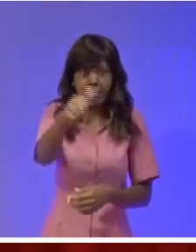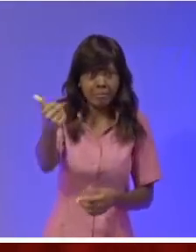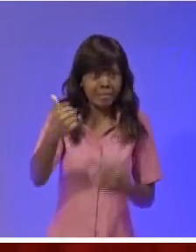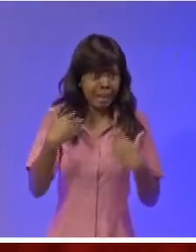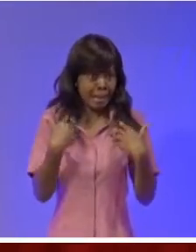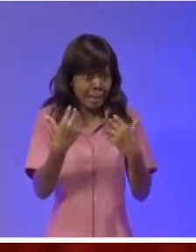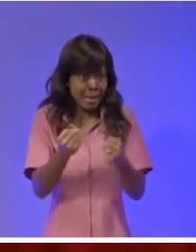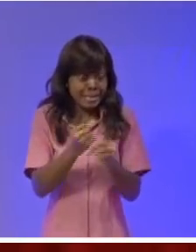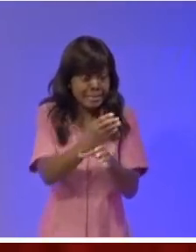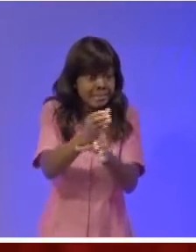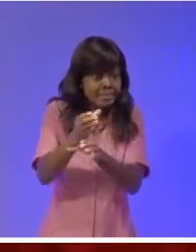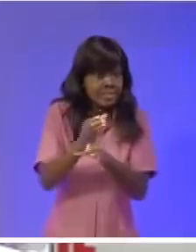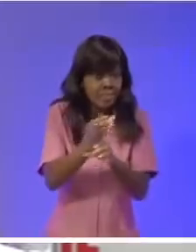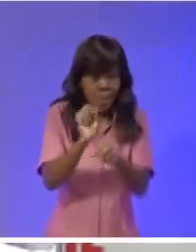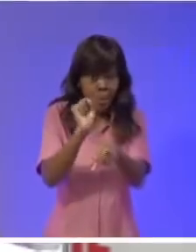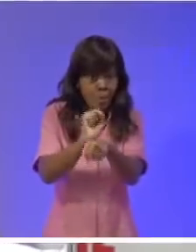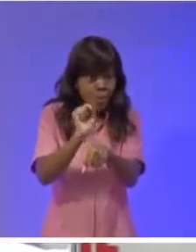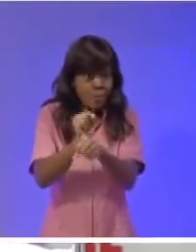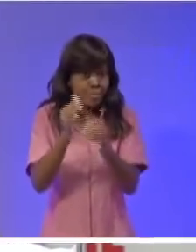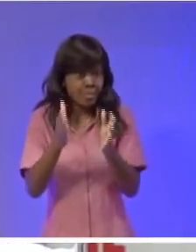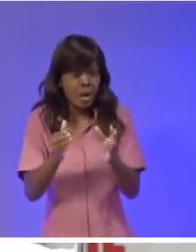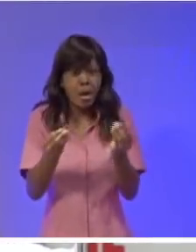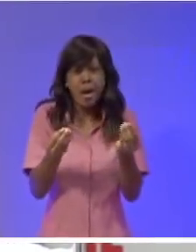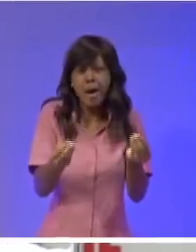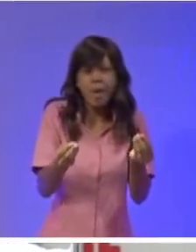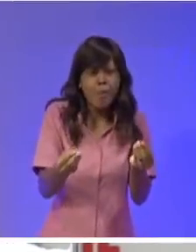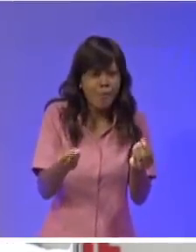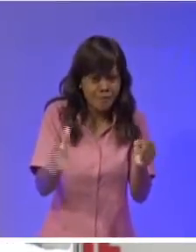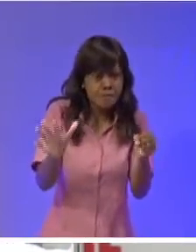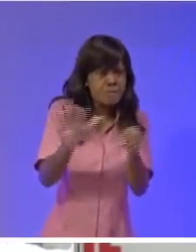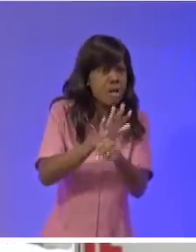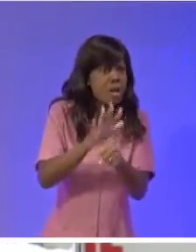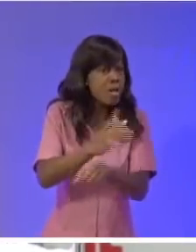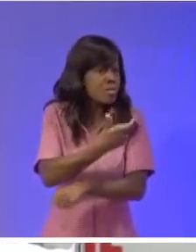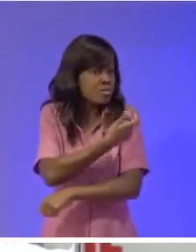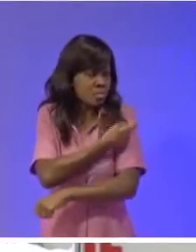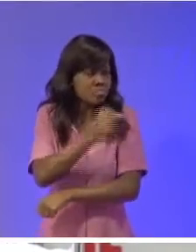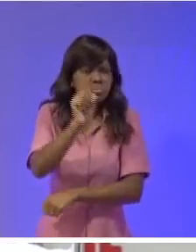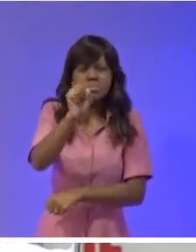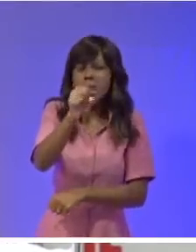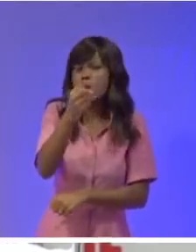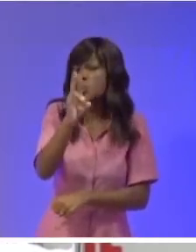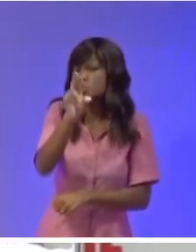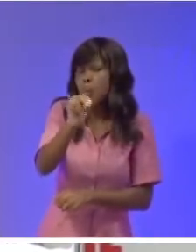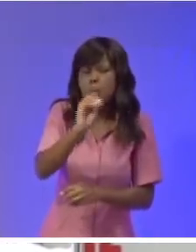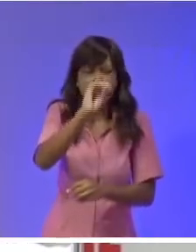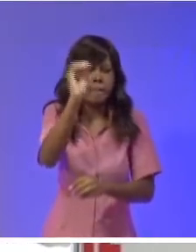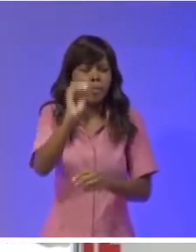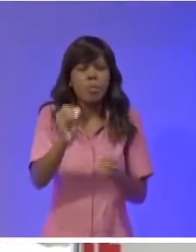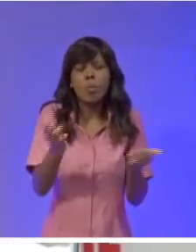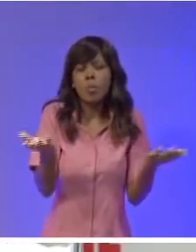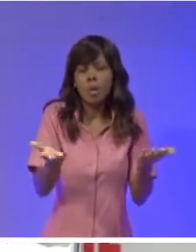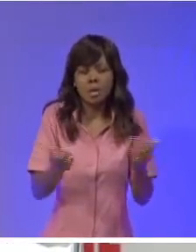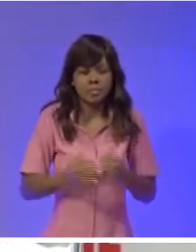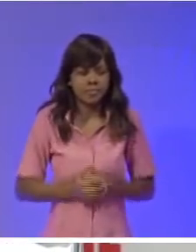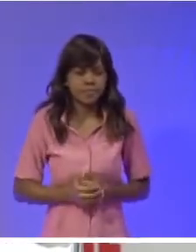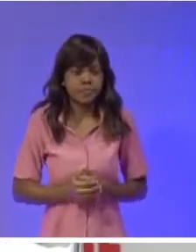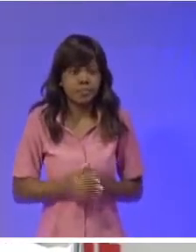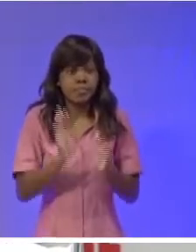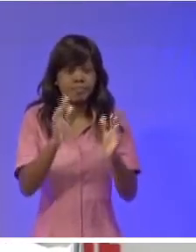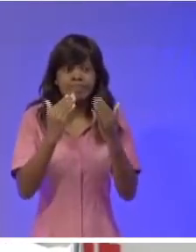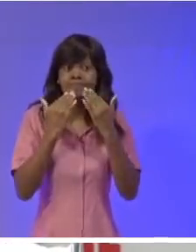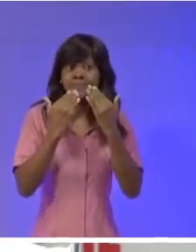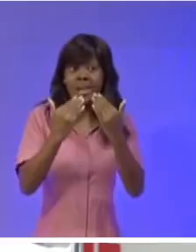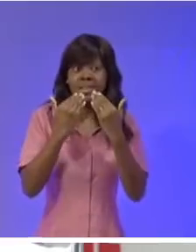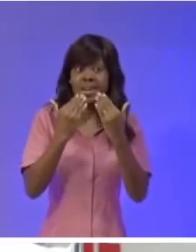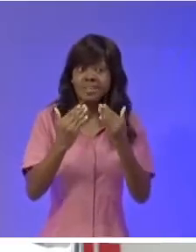much for inquiring after my well-being. I think that's the first time anyone has done that. I do appreciate it. I am